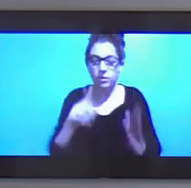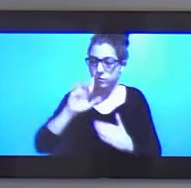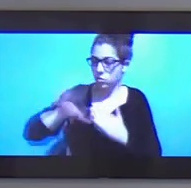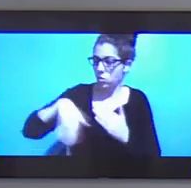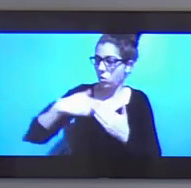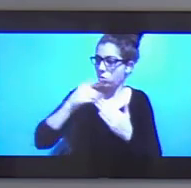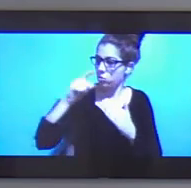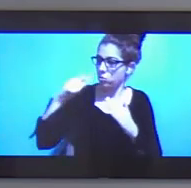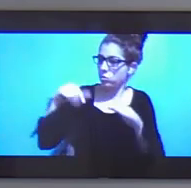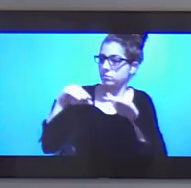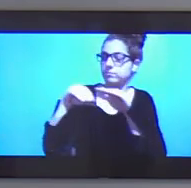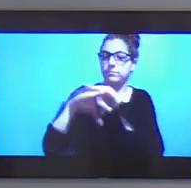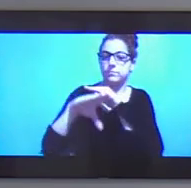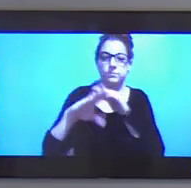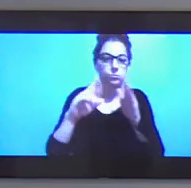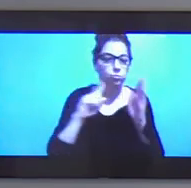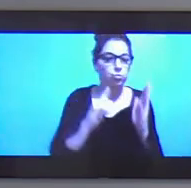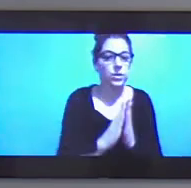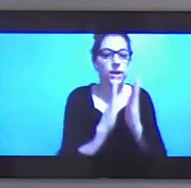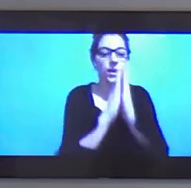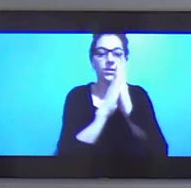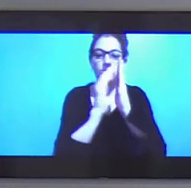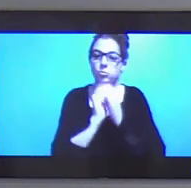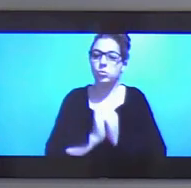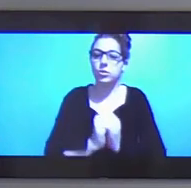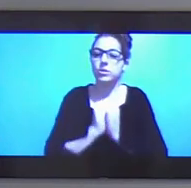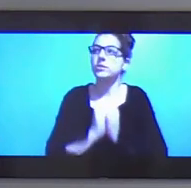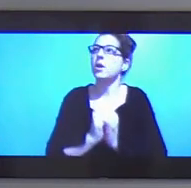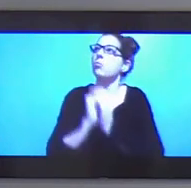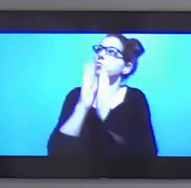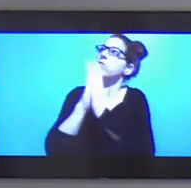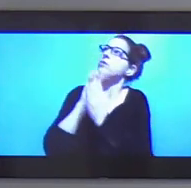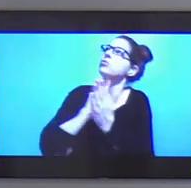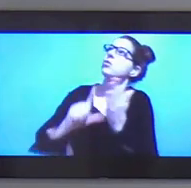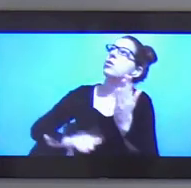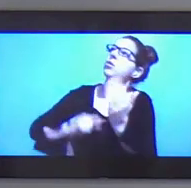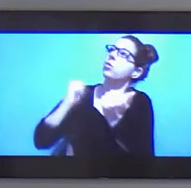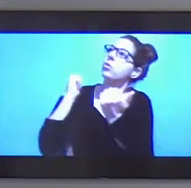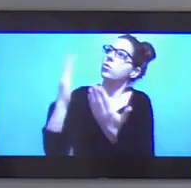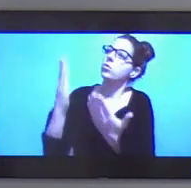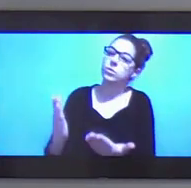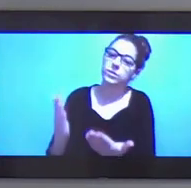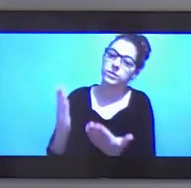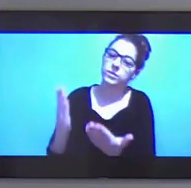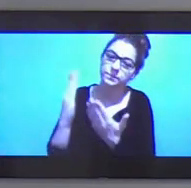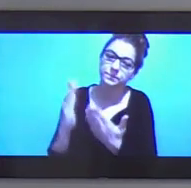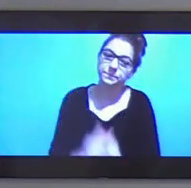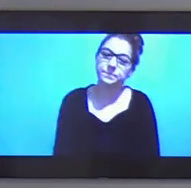worship and praise, let us pray to the Lord.